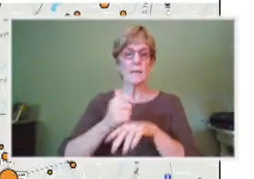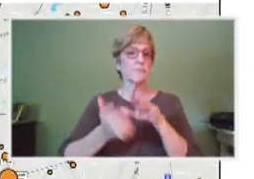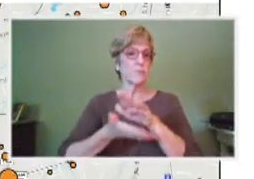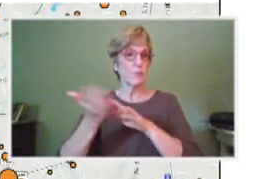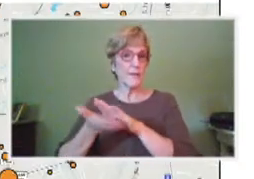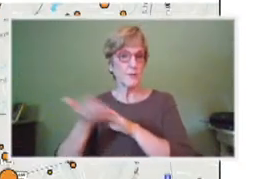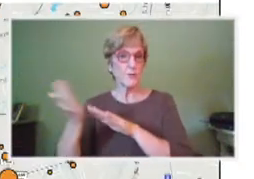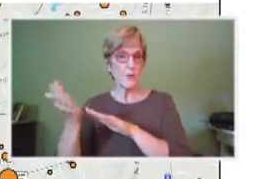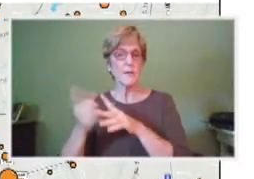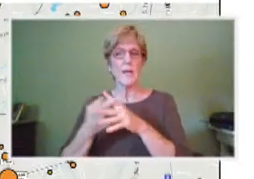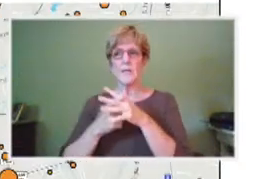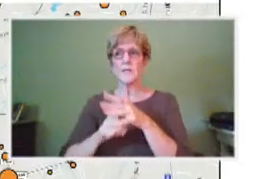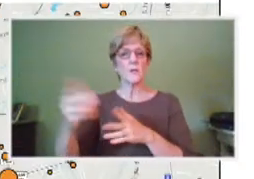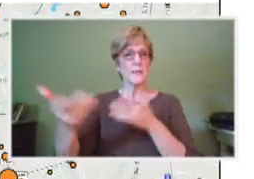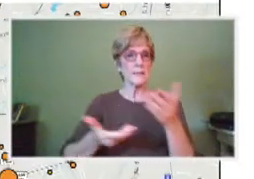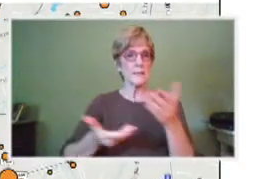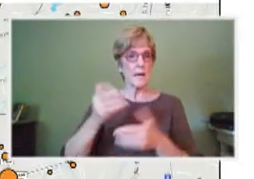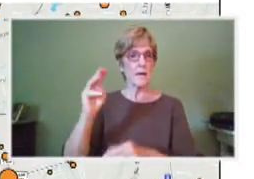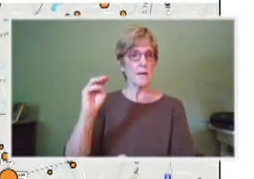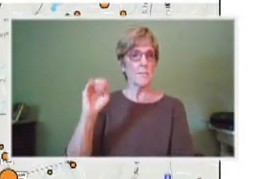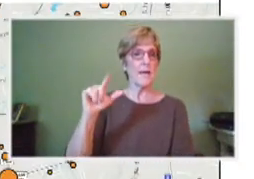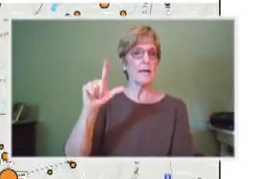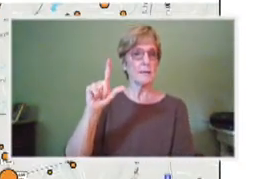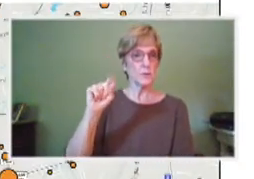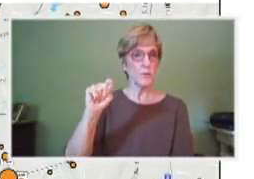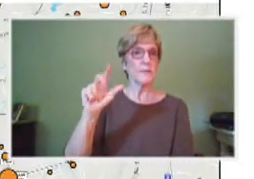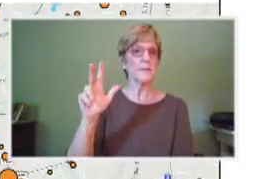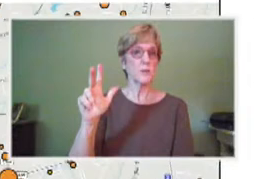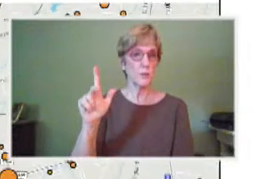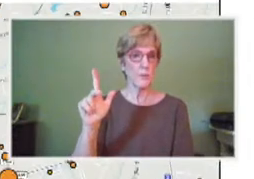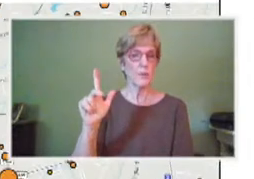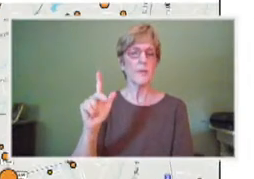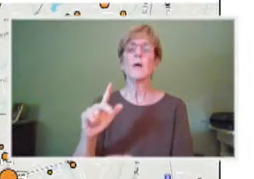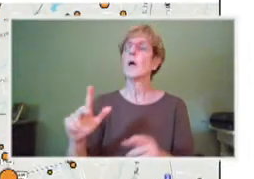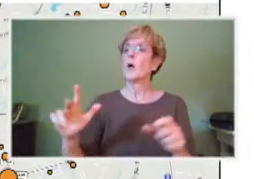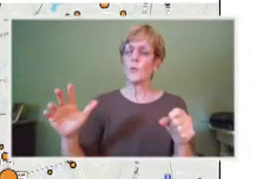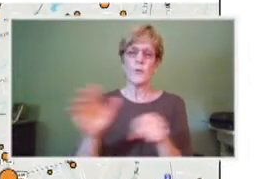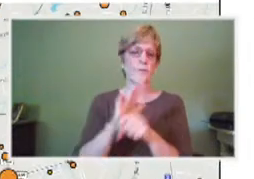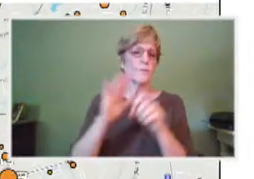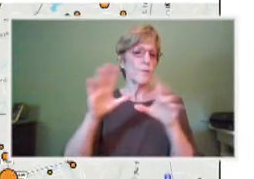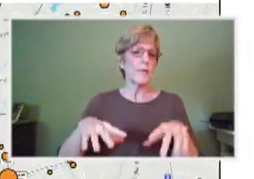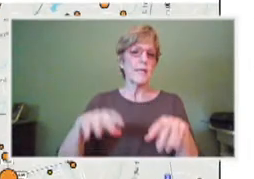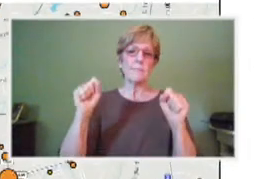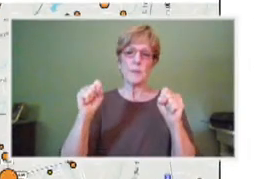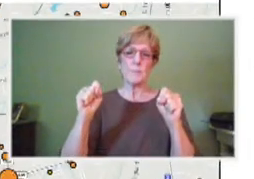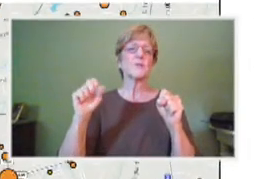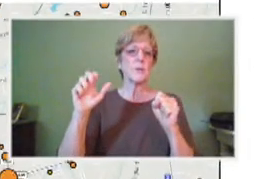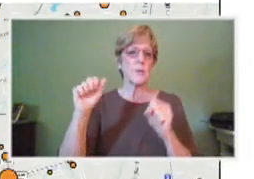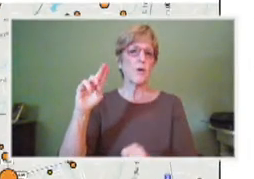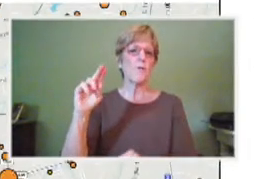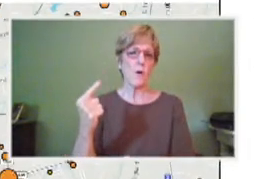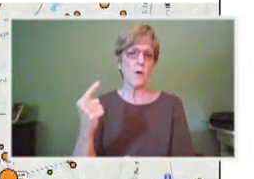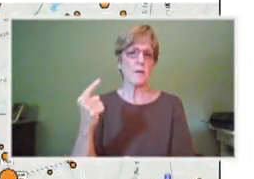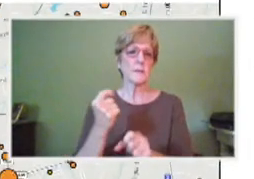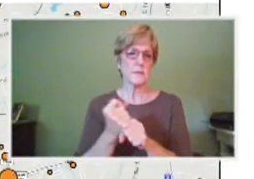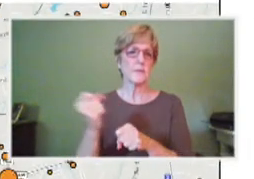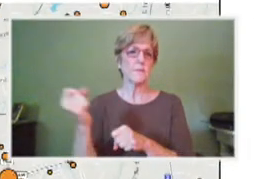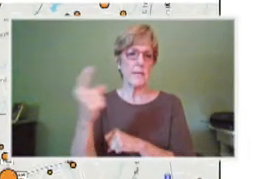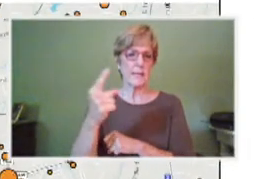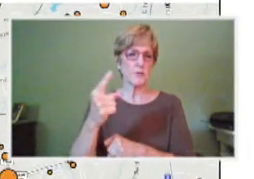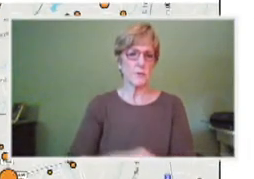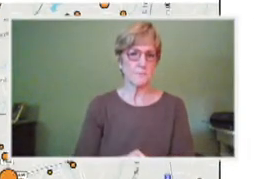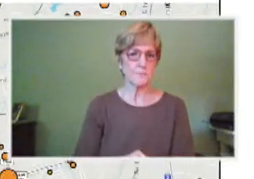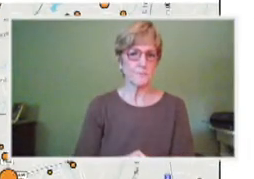hire staff May of 23, with the full implementation coming in August of that year. With